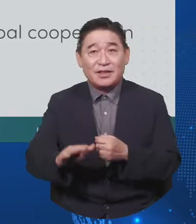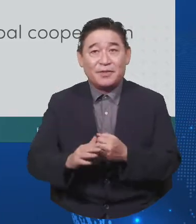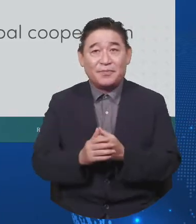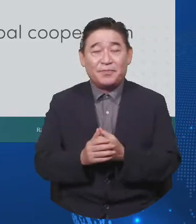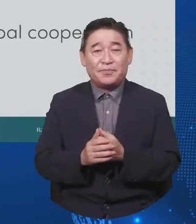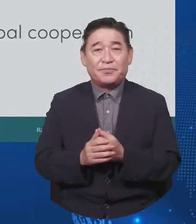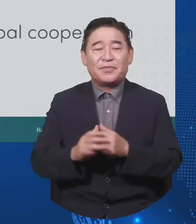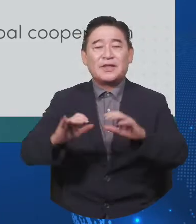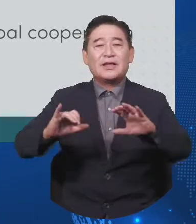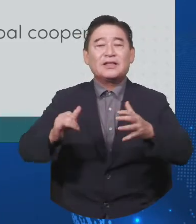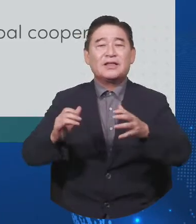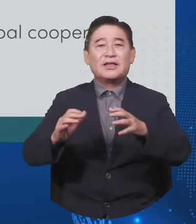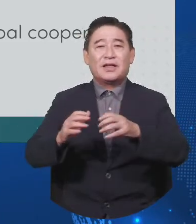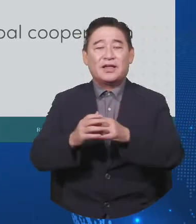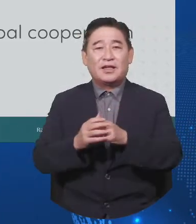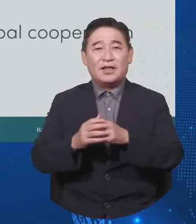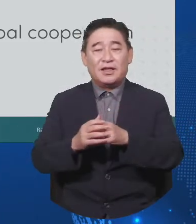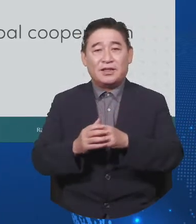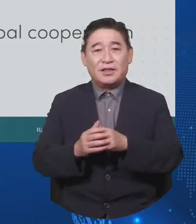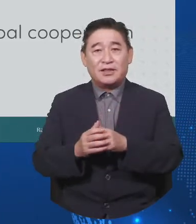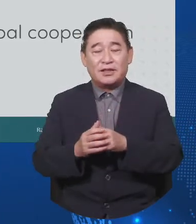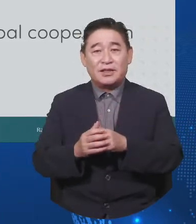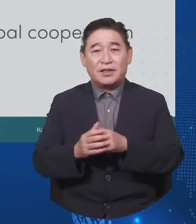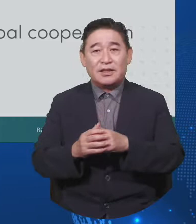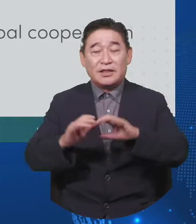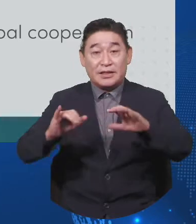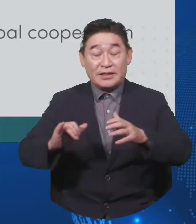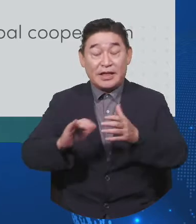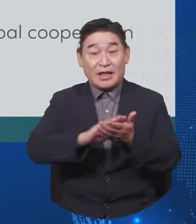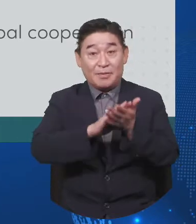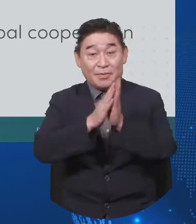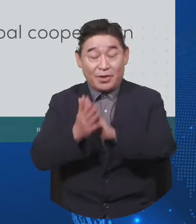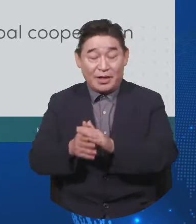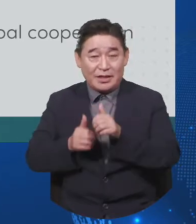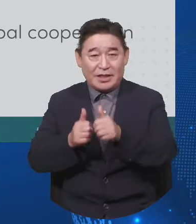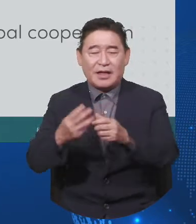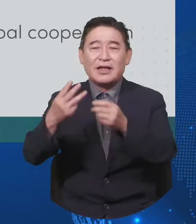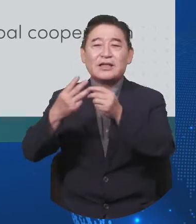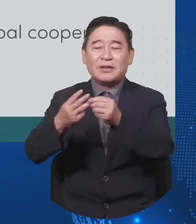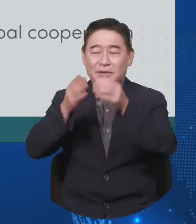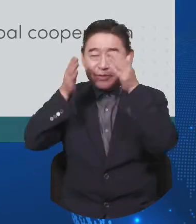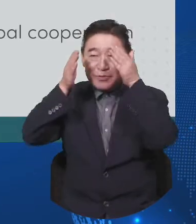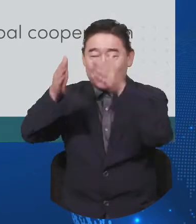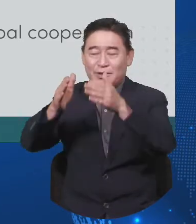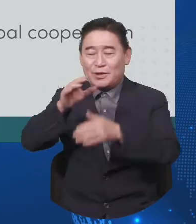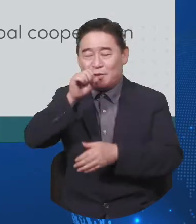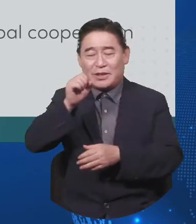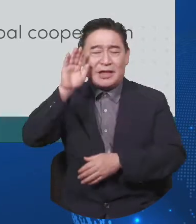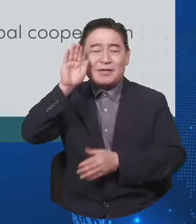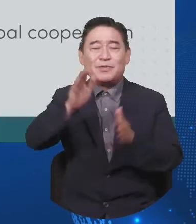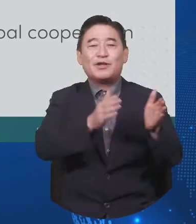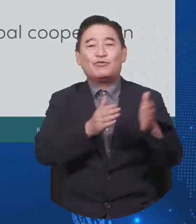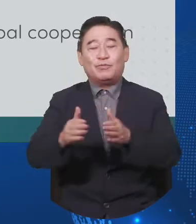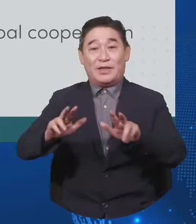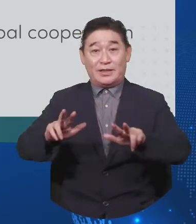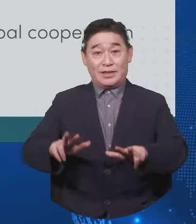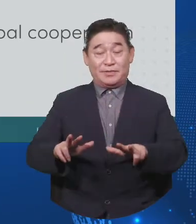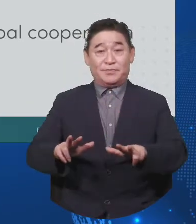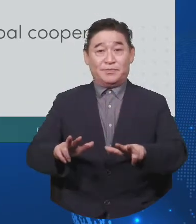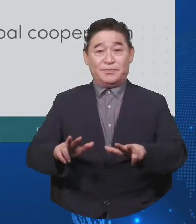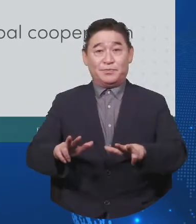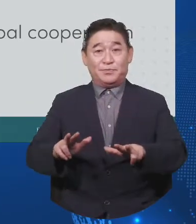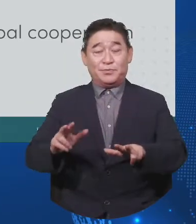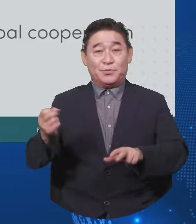materialize in practice. And I guess as we look to the future, and also the conversation with our panel,